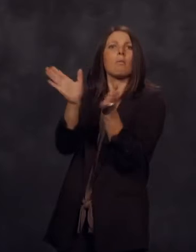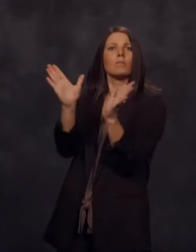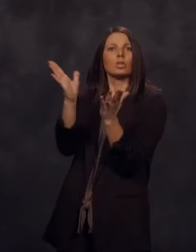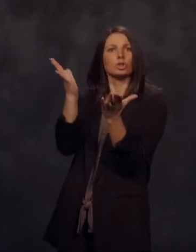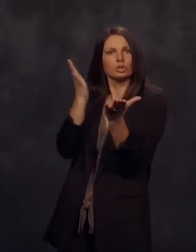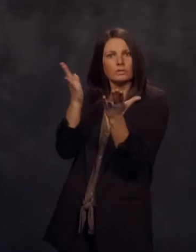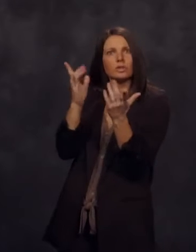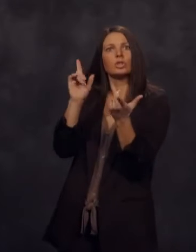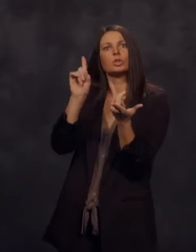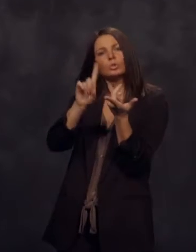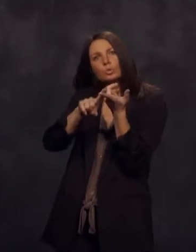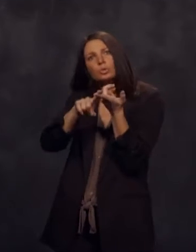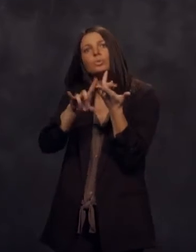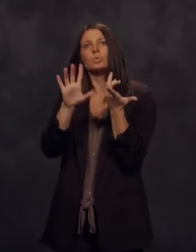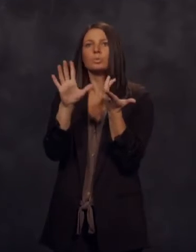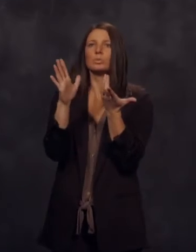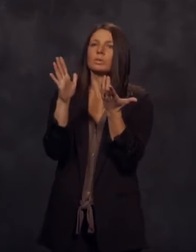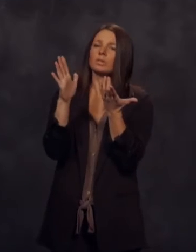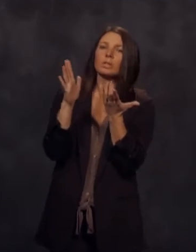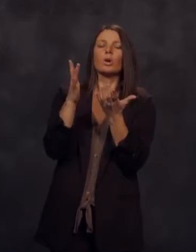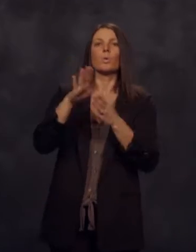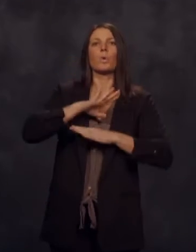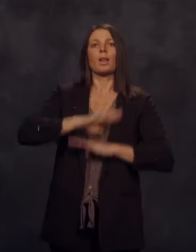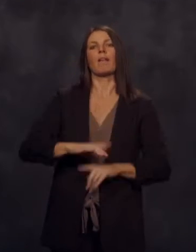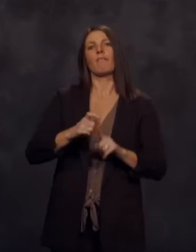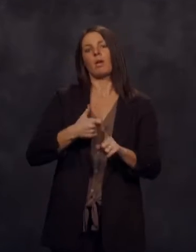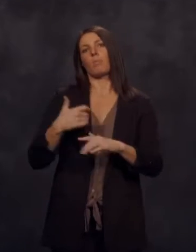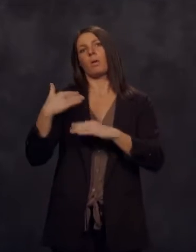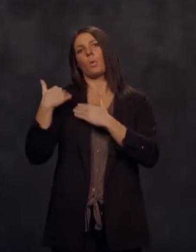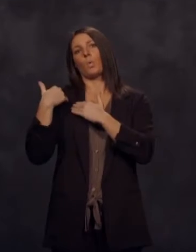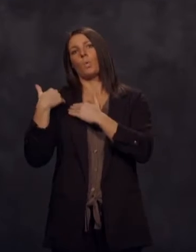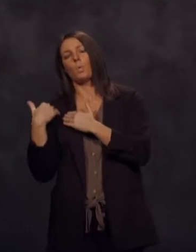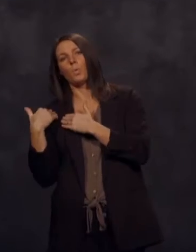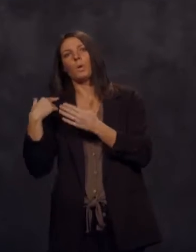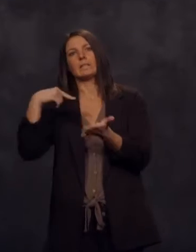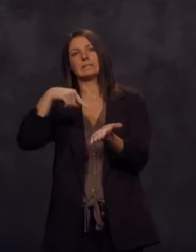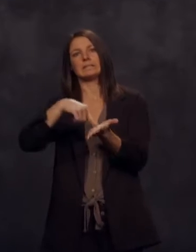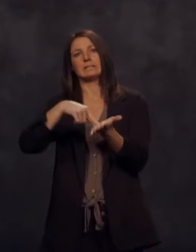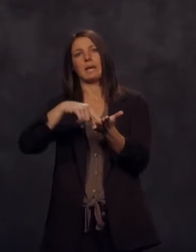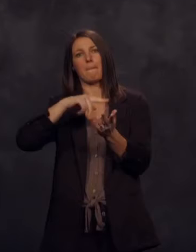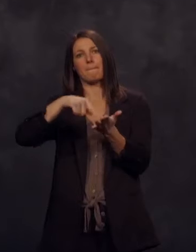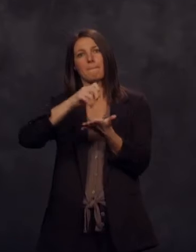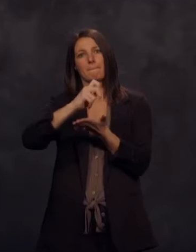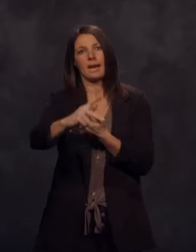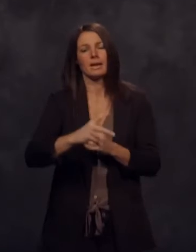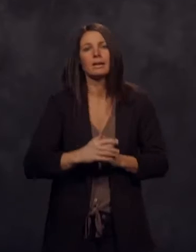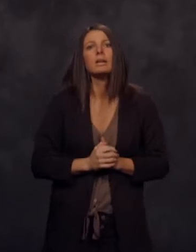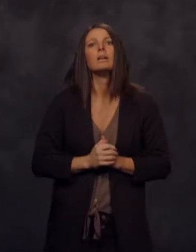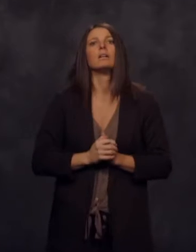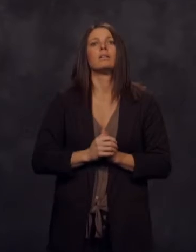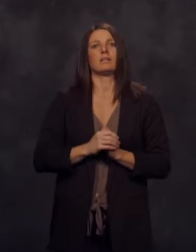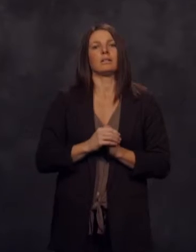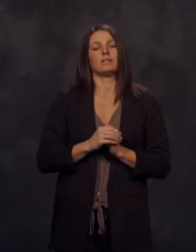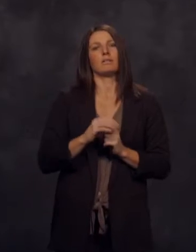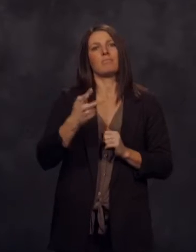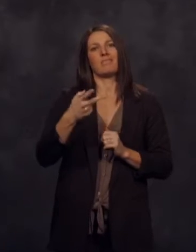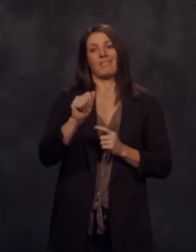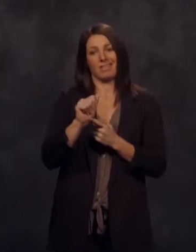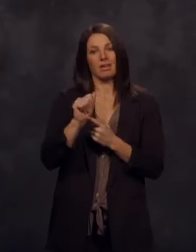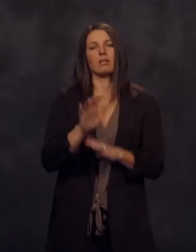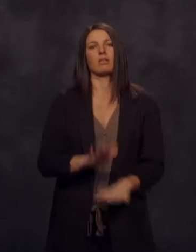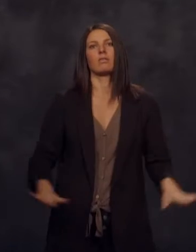from under the crushing weight of student debt. In recognition of their service to our Commonwealth and our nation, we did